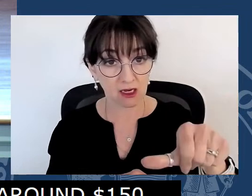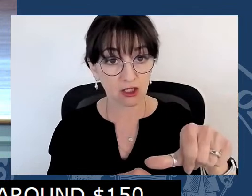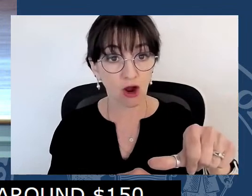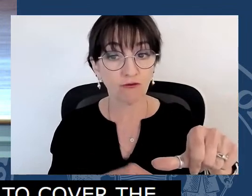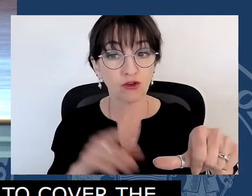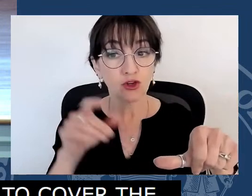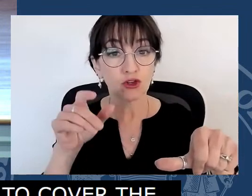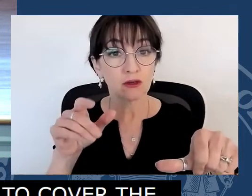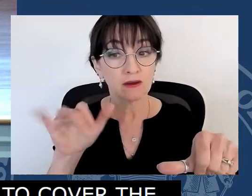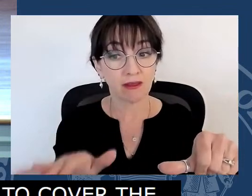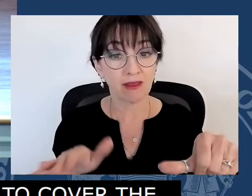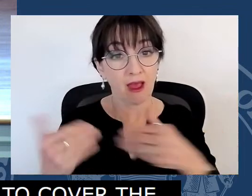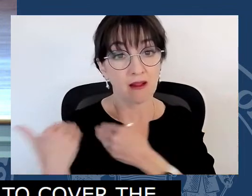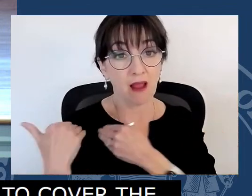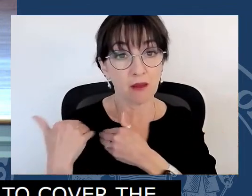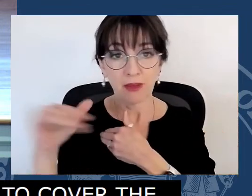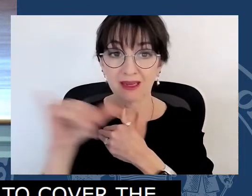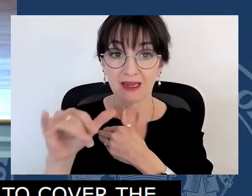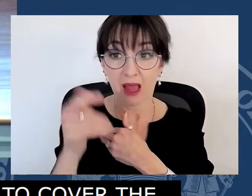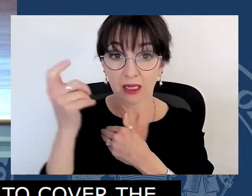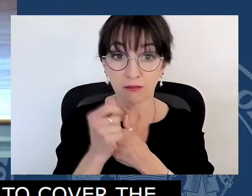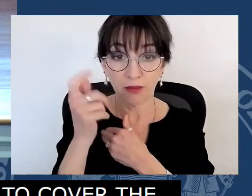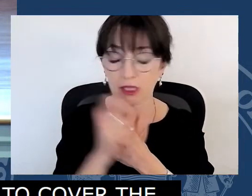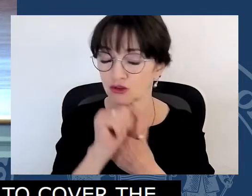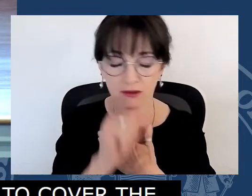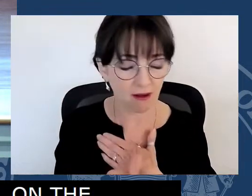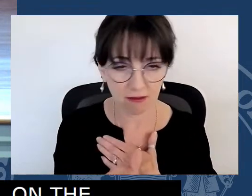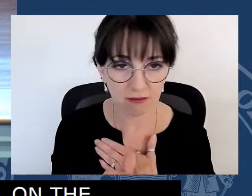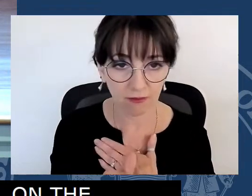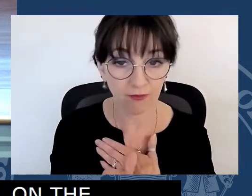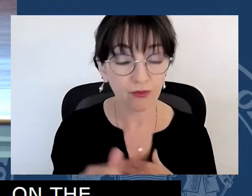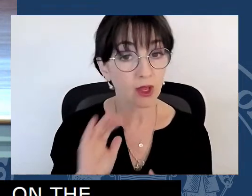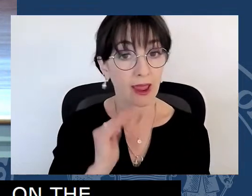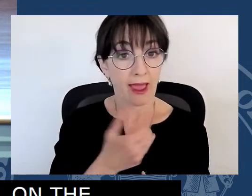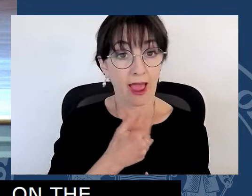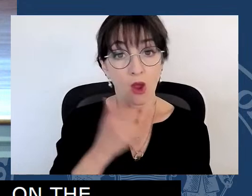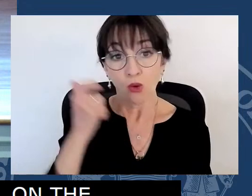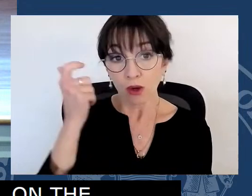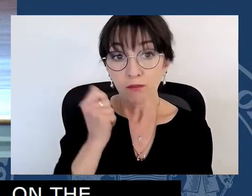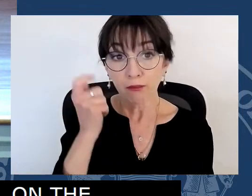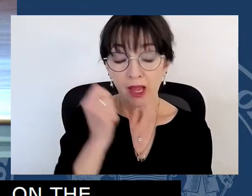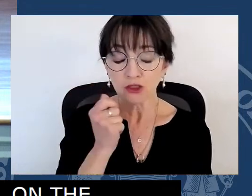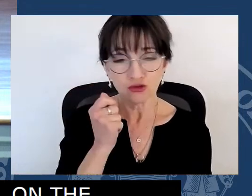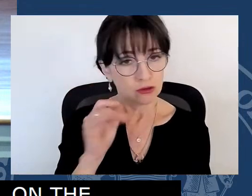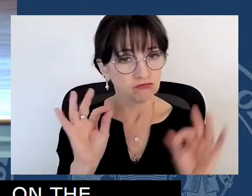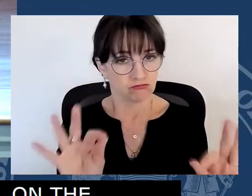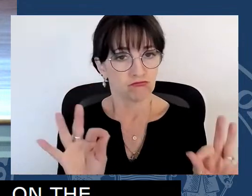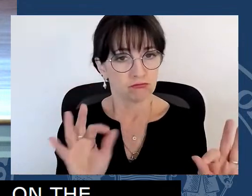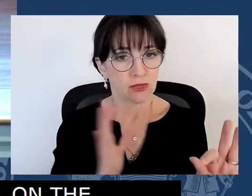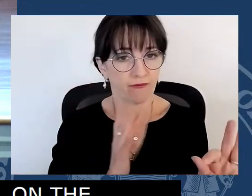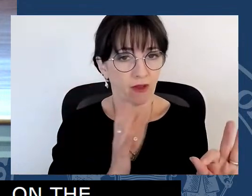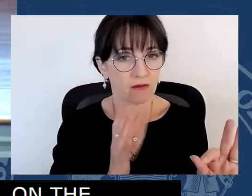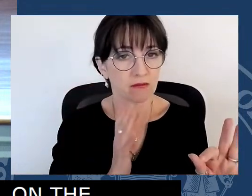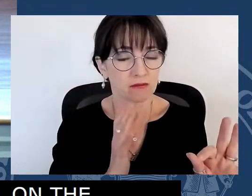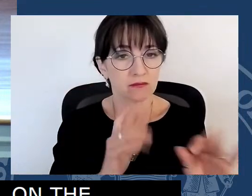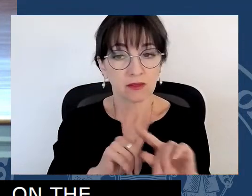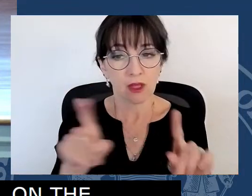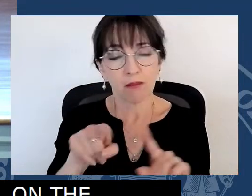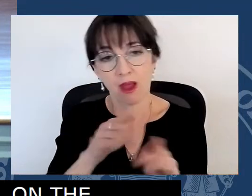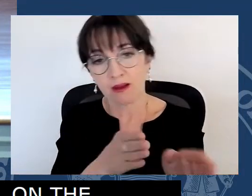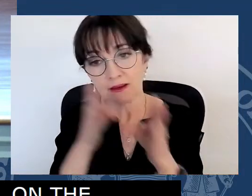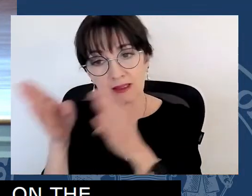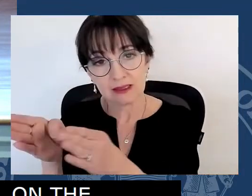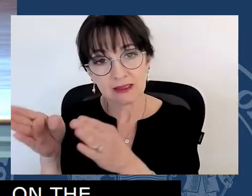So on the pension side, we're in good shape, really good shape. on the healthcare side, we're